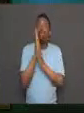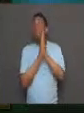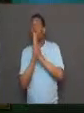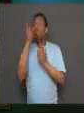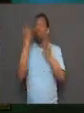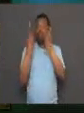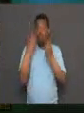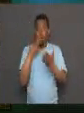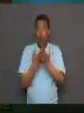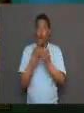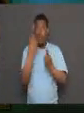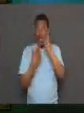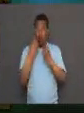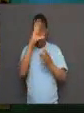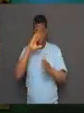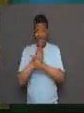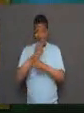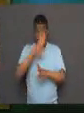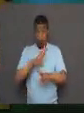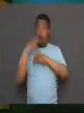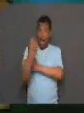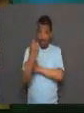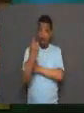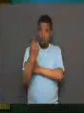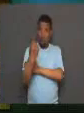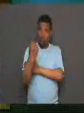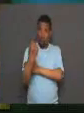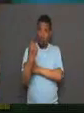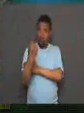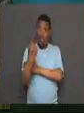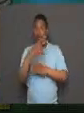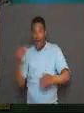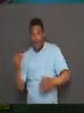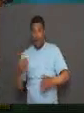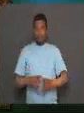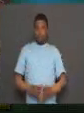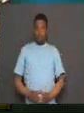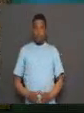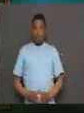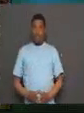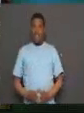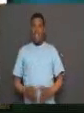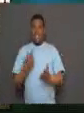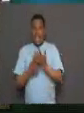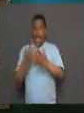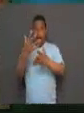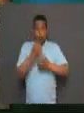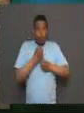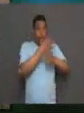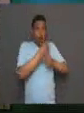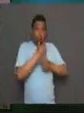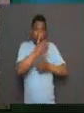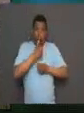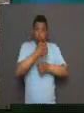the economy for skilled human resource and the intake